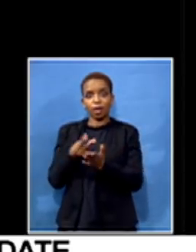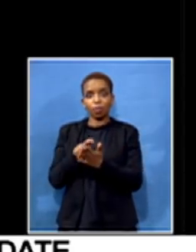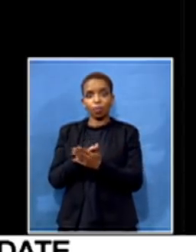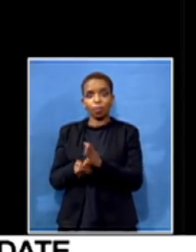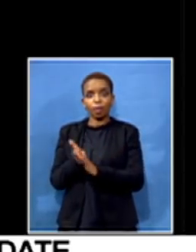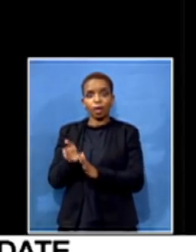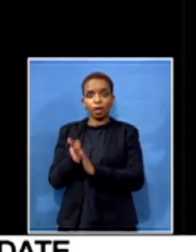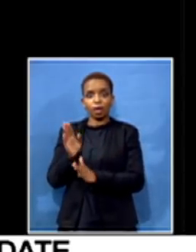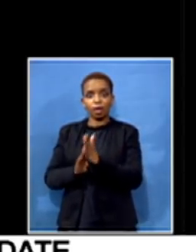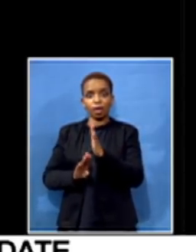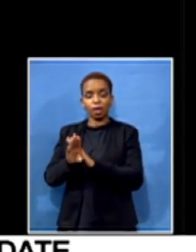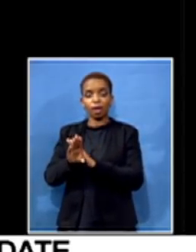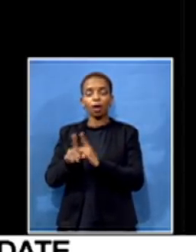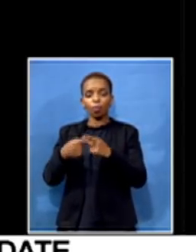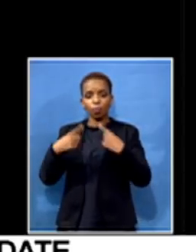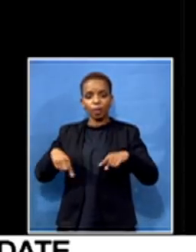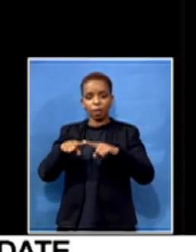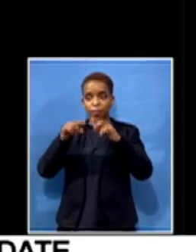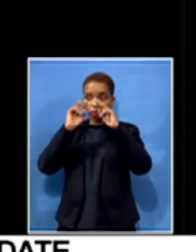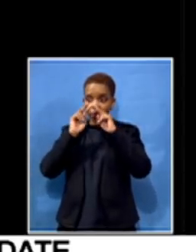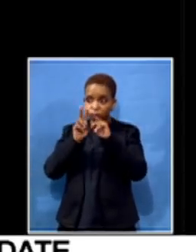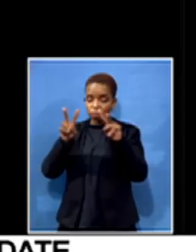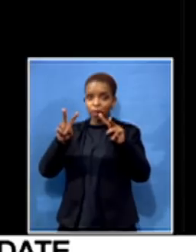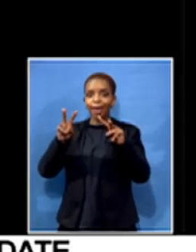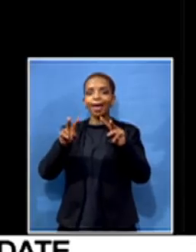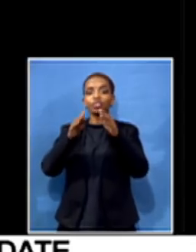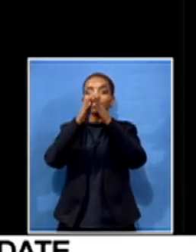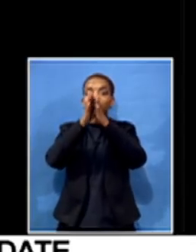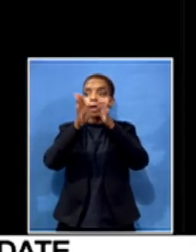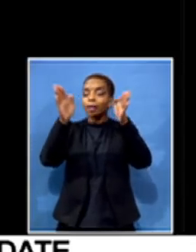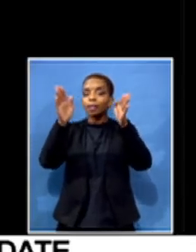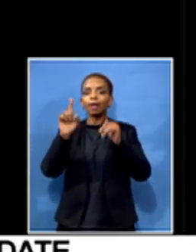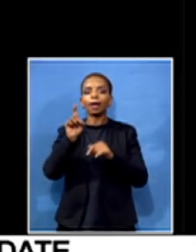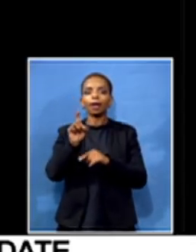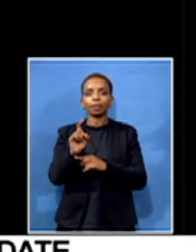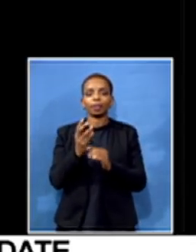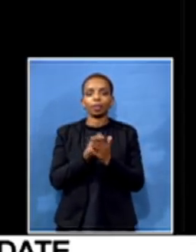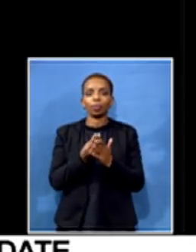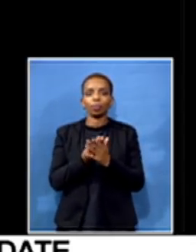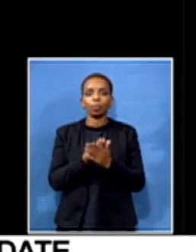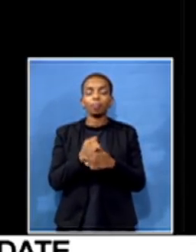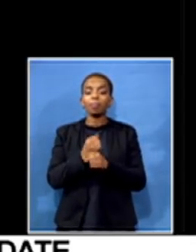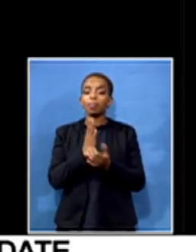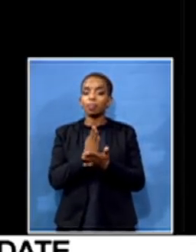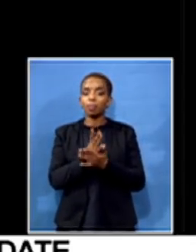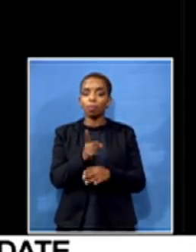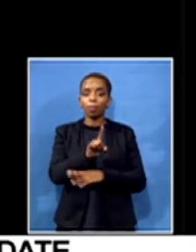the economy generally, we must ensure that South Africa, its